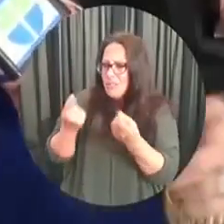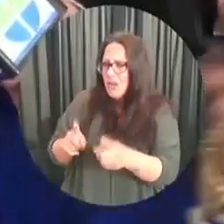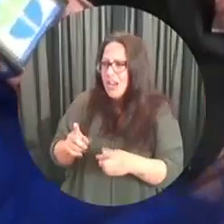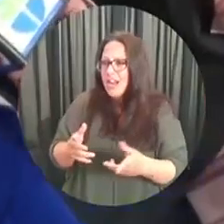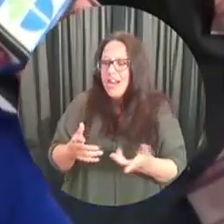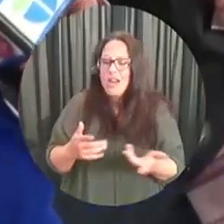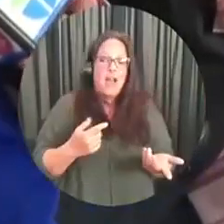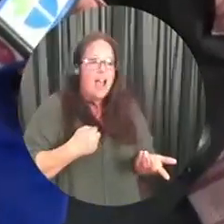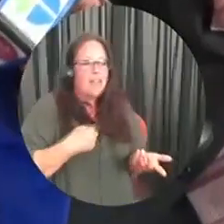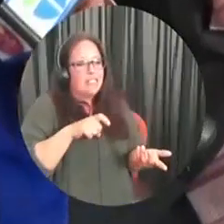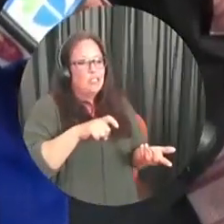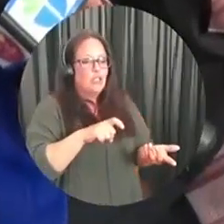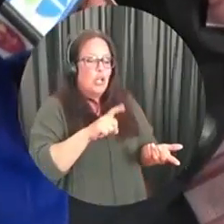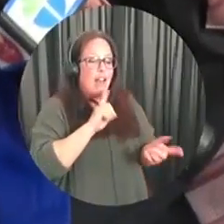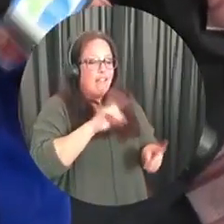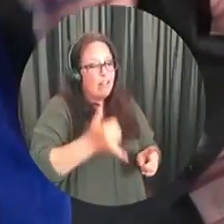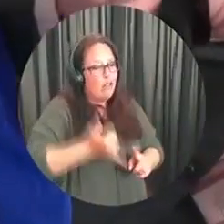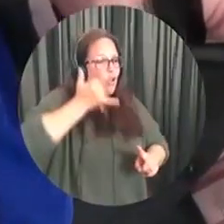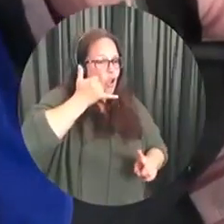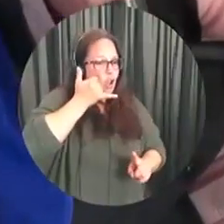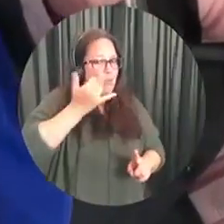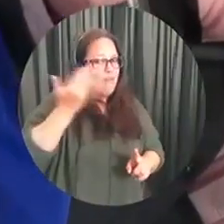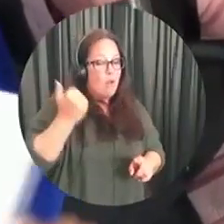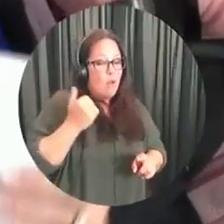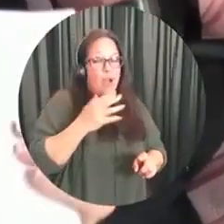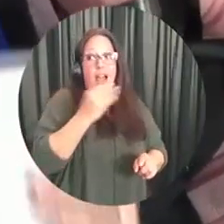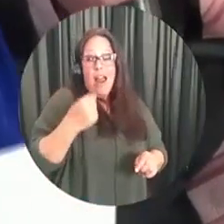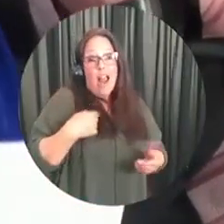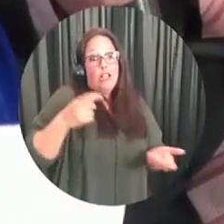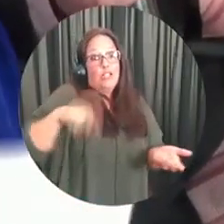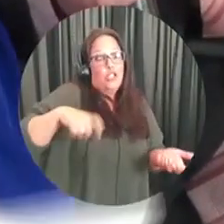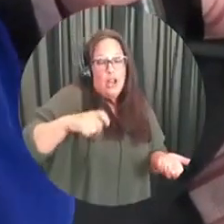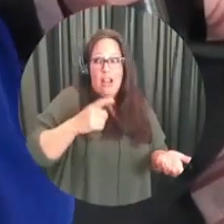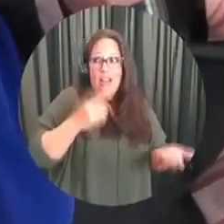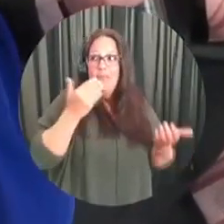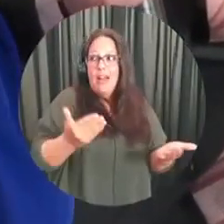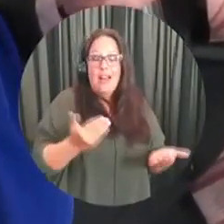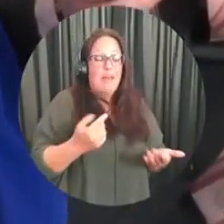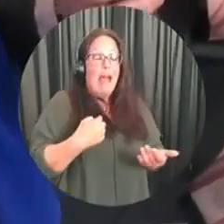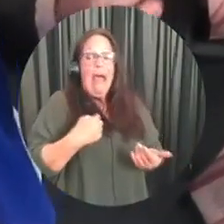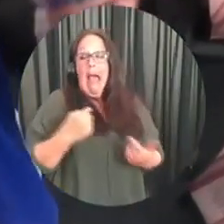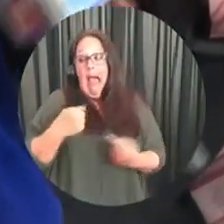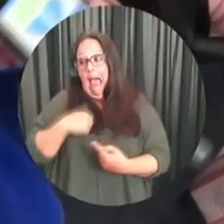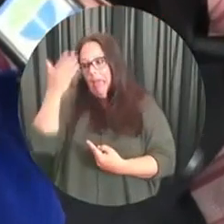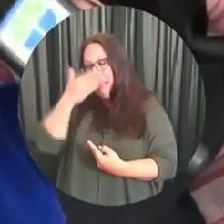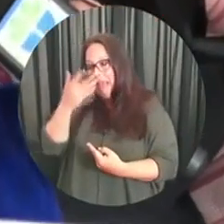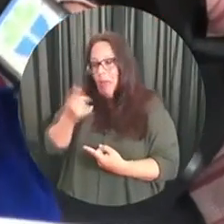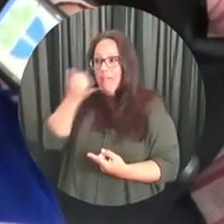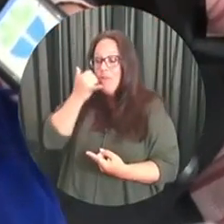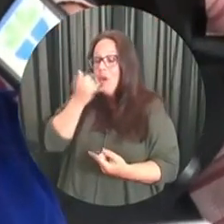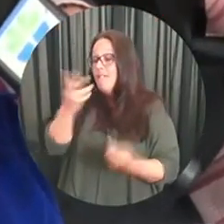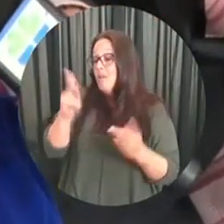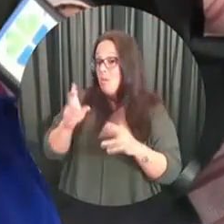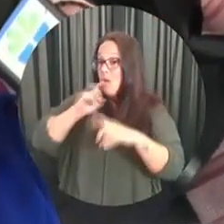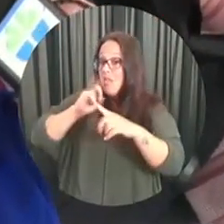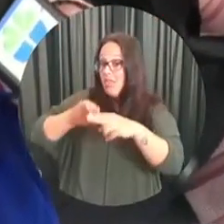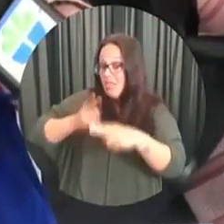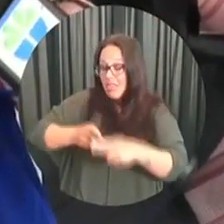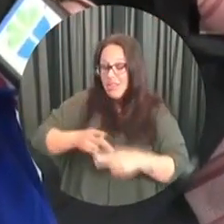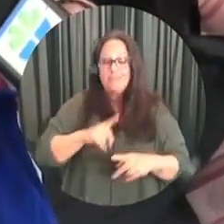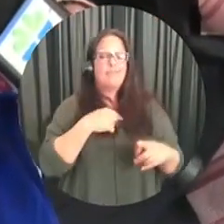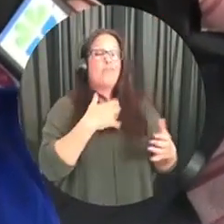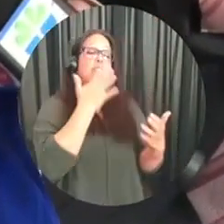answered the call before, and I should have. But I know I've definitely even seen you on the phone, so you got a couple more people to shout out. I want to say thank you so much to